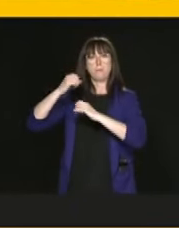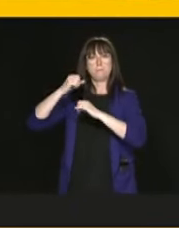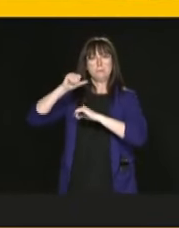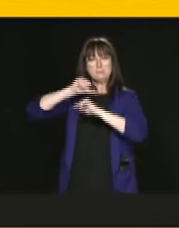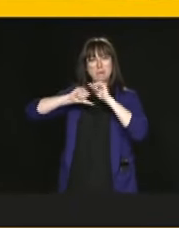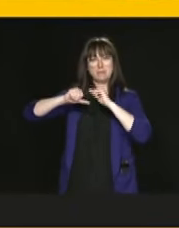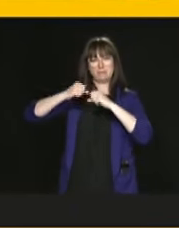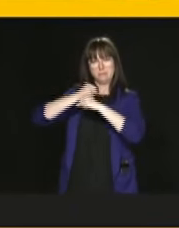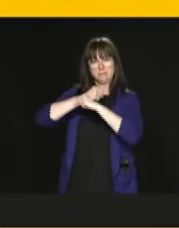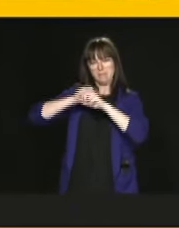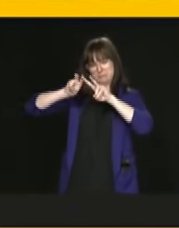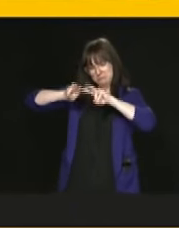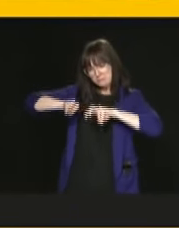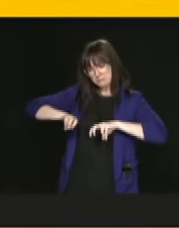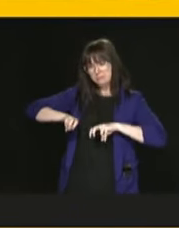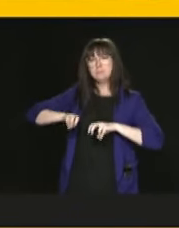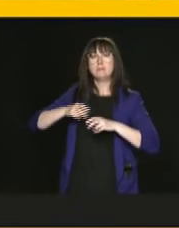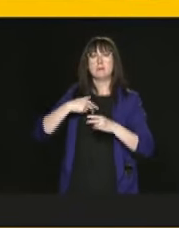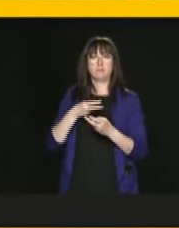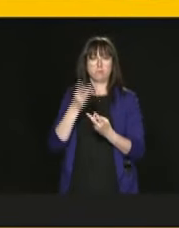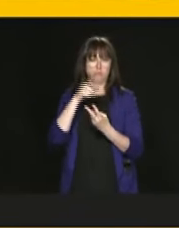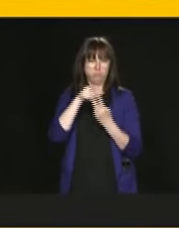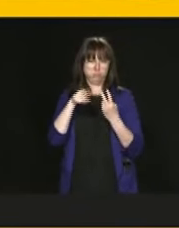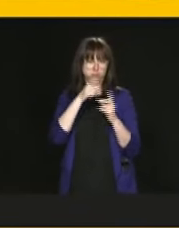purpose is, as everyone knows,